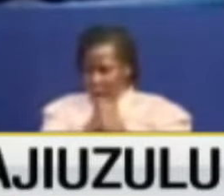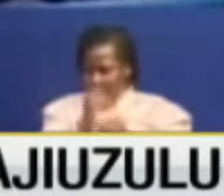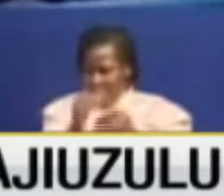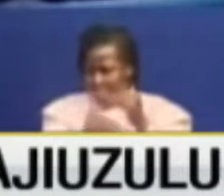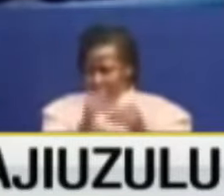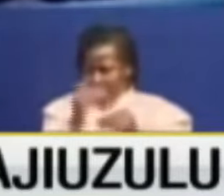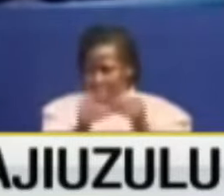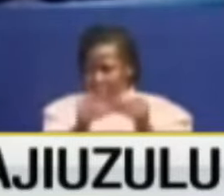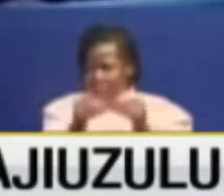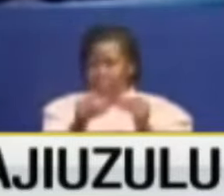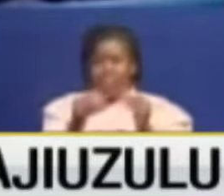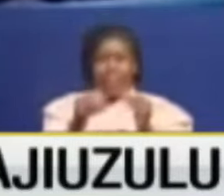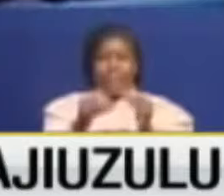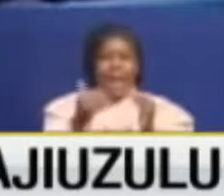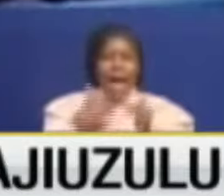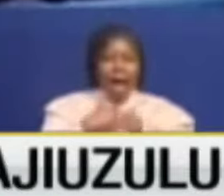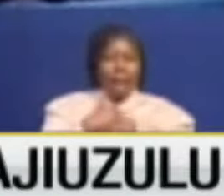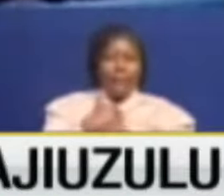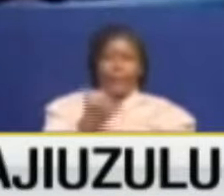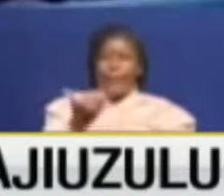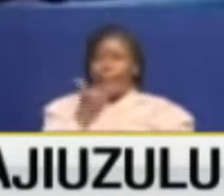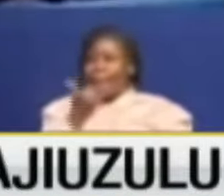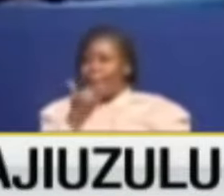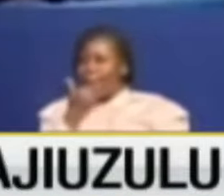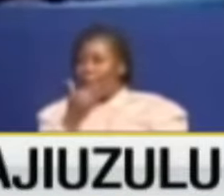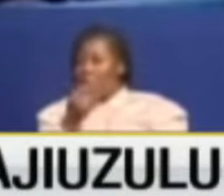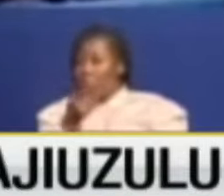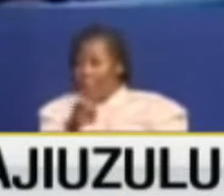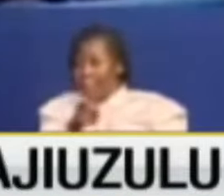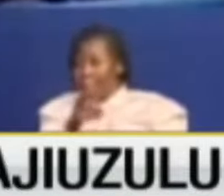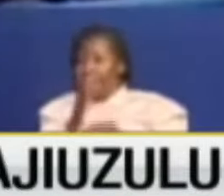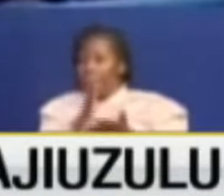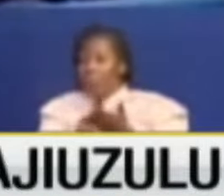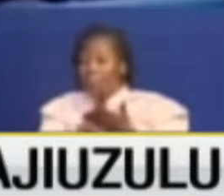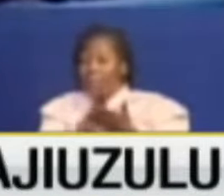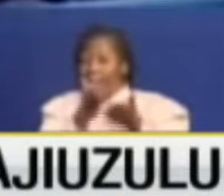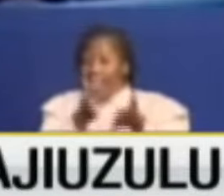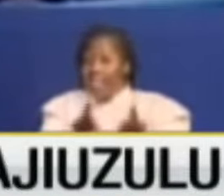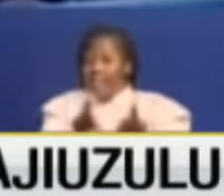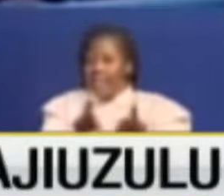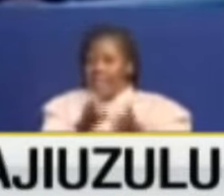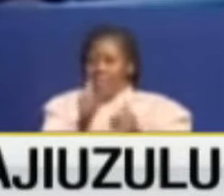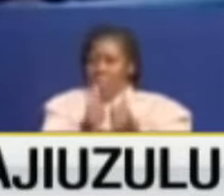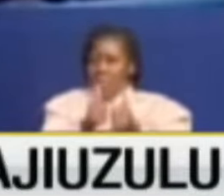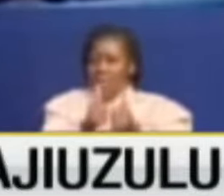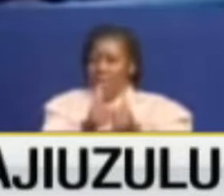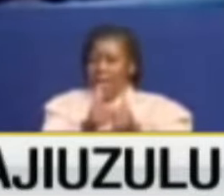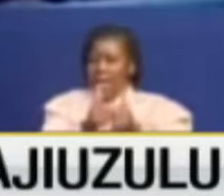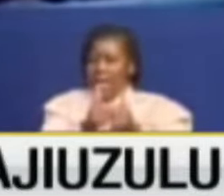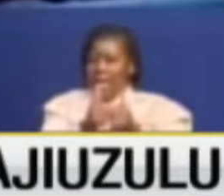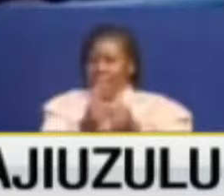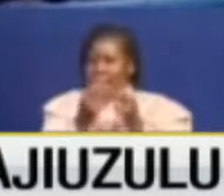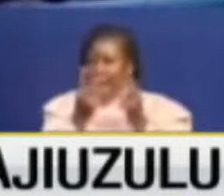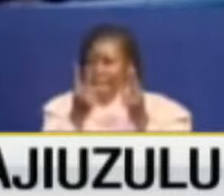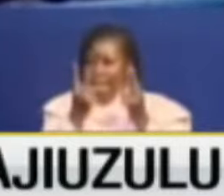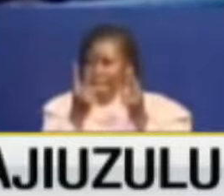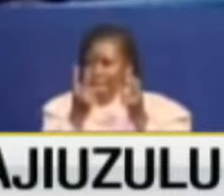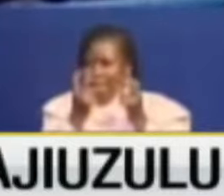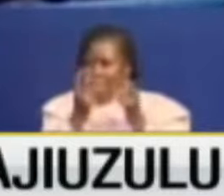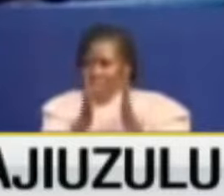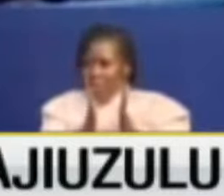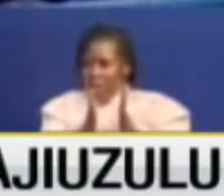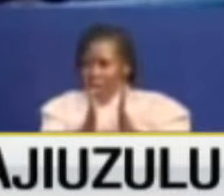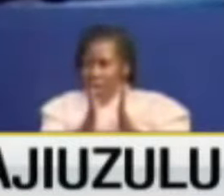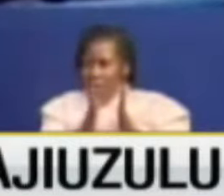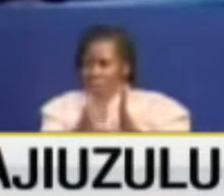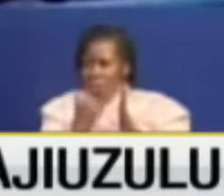pin some offense on him. It is in this realm in which the prosecutor picks some person whom